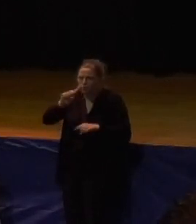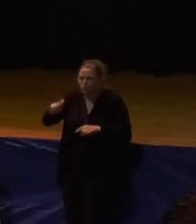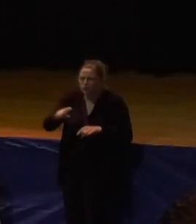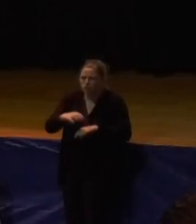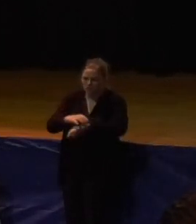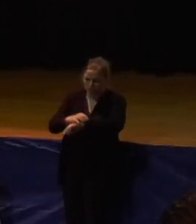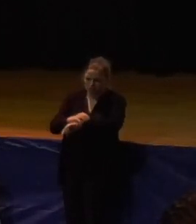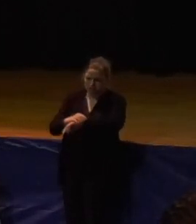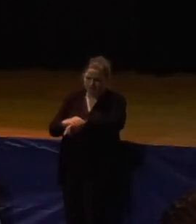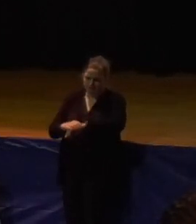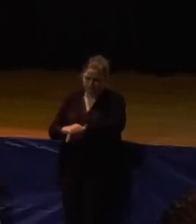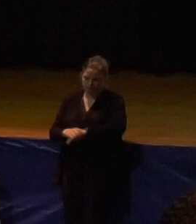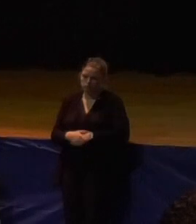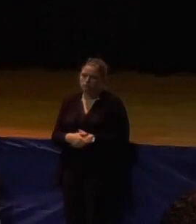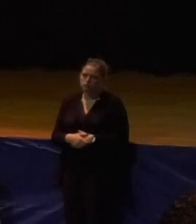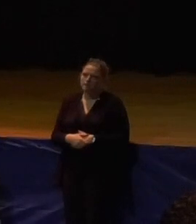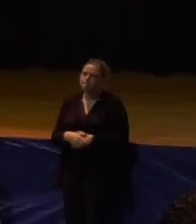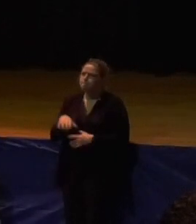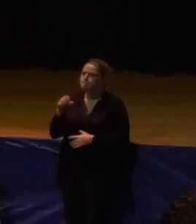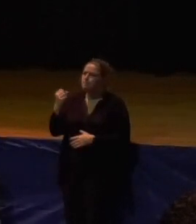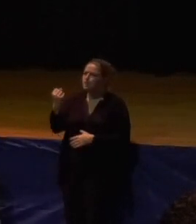question, Carolyn?